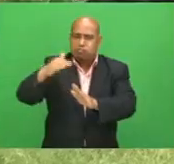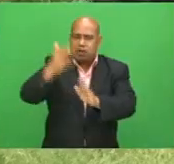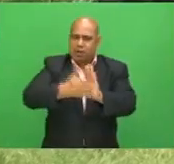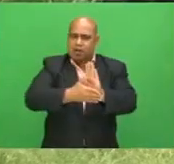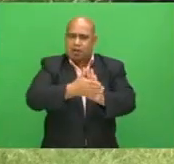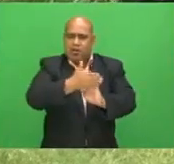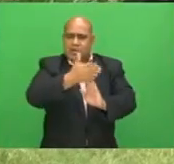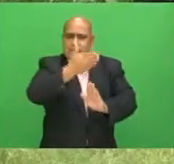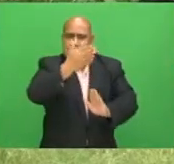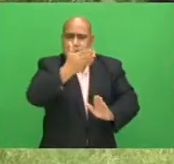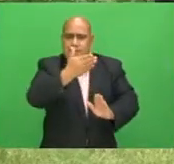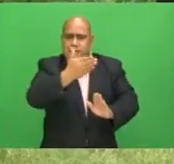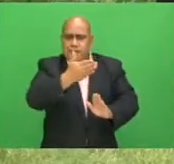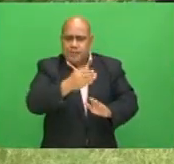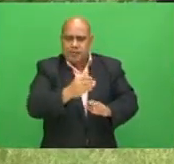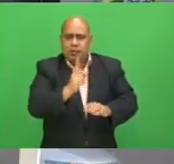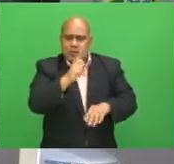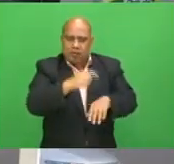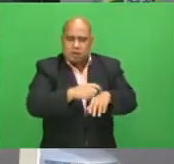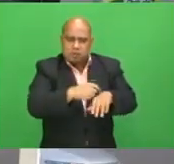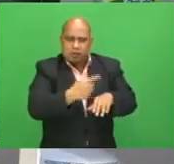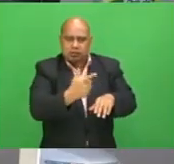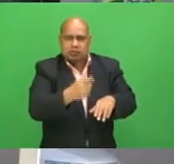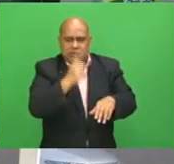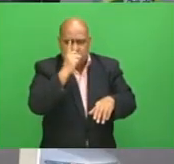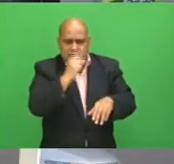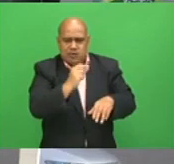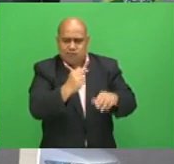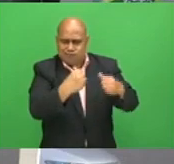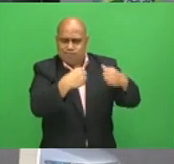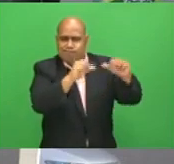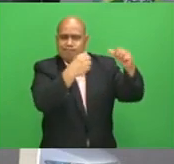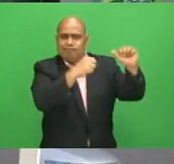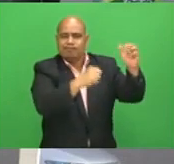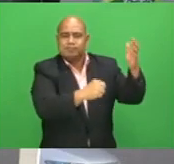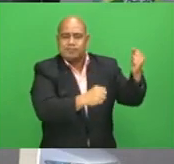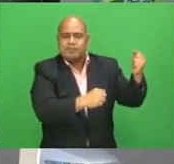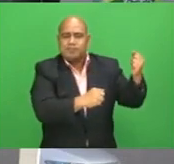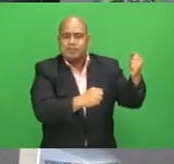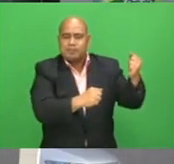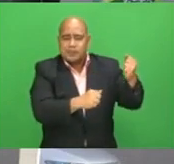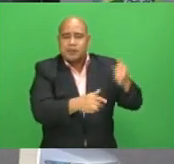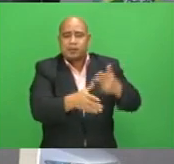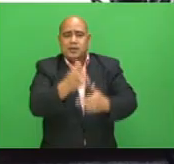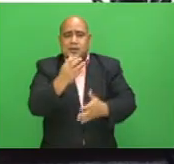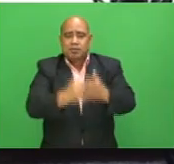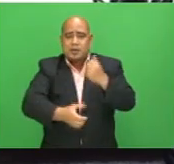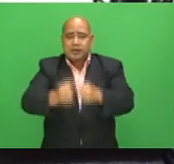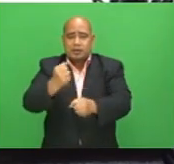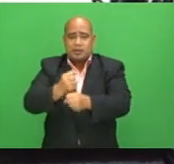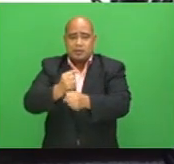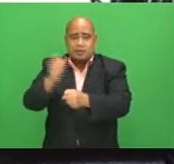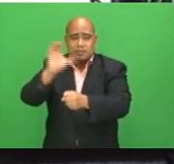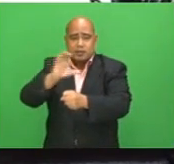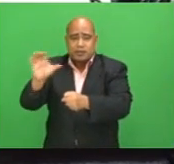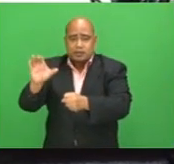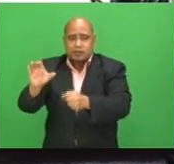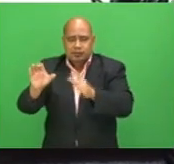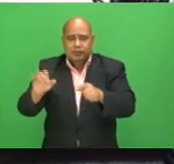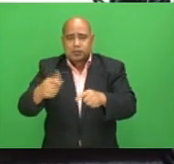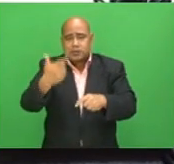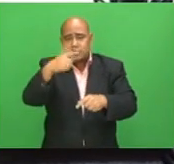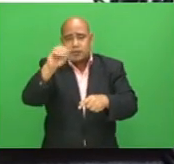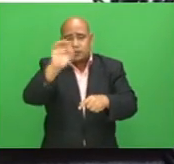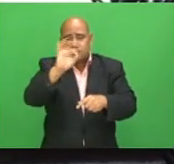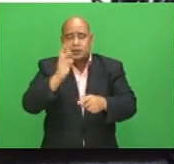at one point in time. So it can still be achieved. Fiji Cooperative Dairy Company Limited has recorded a 7% increase in milk production in